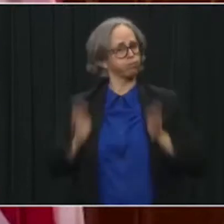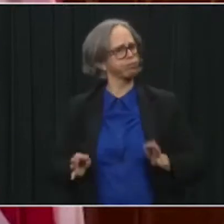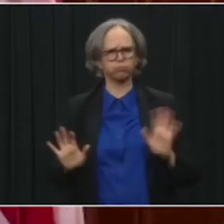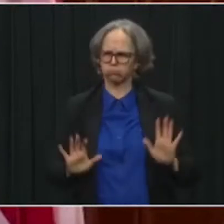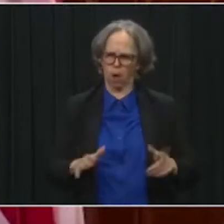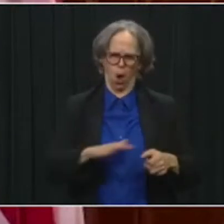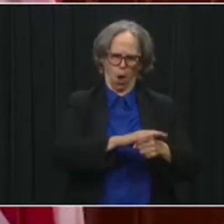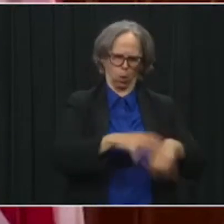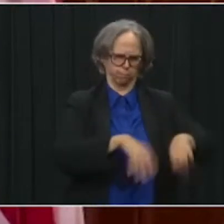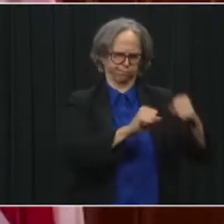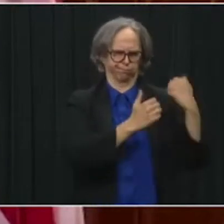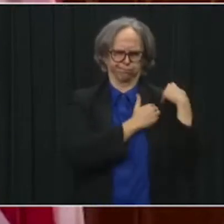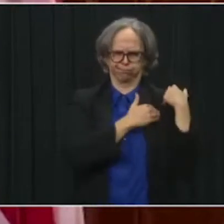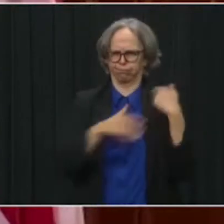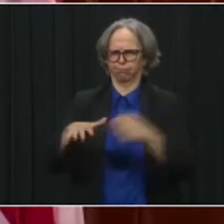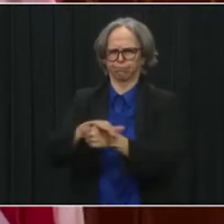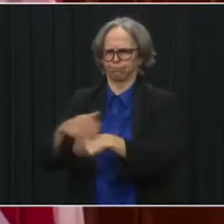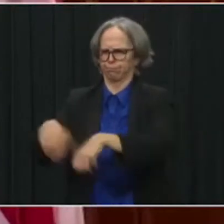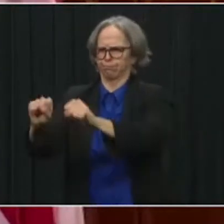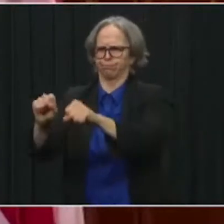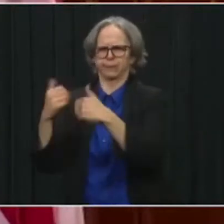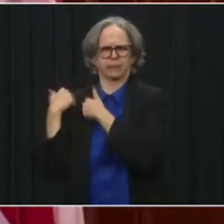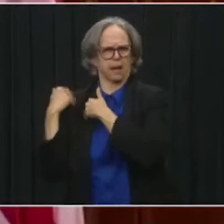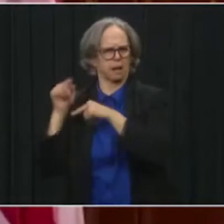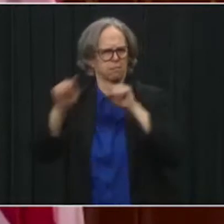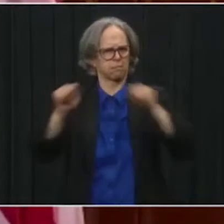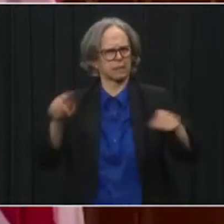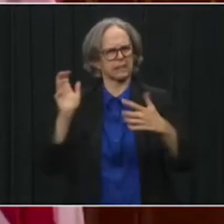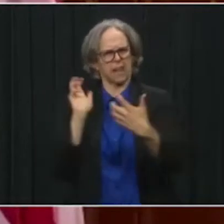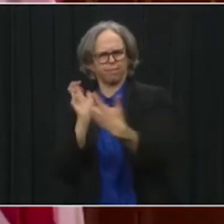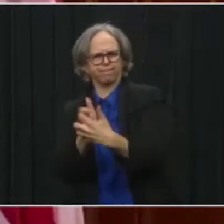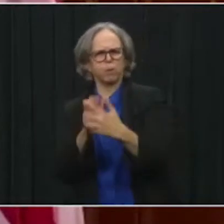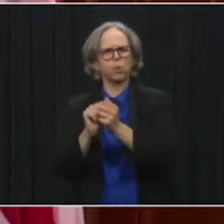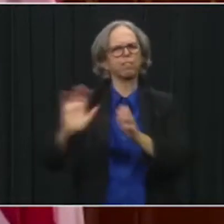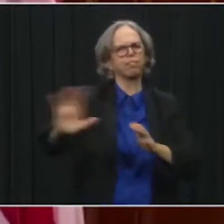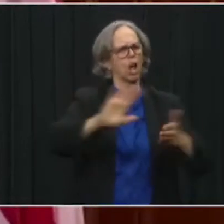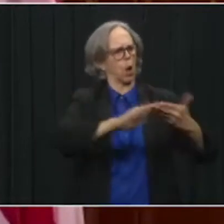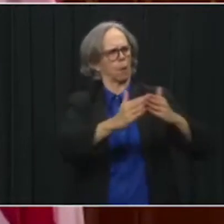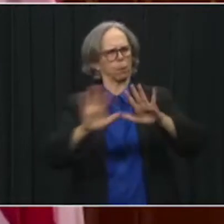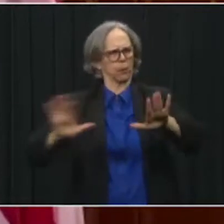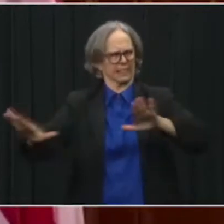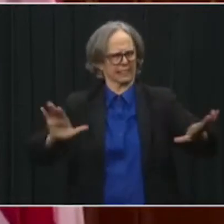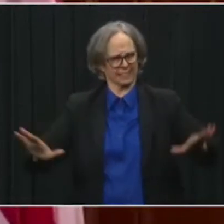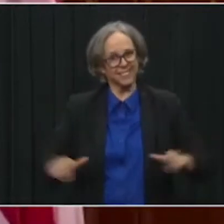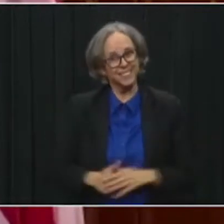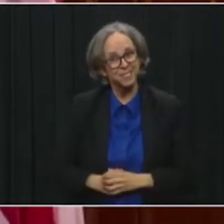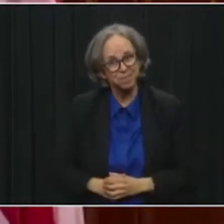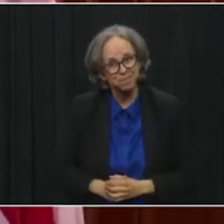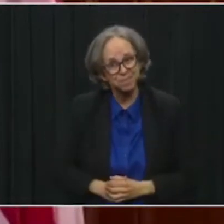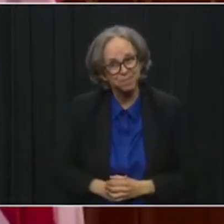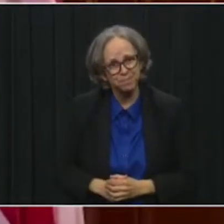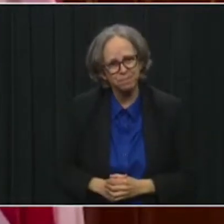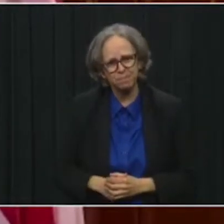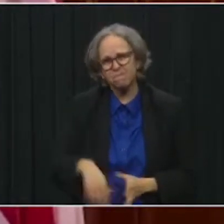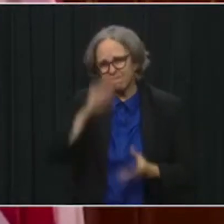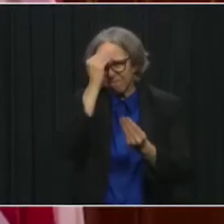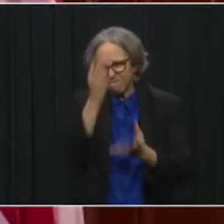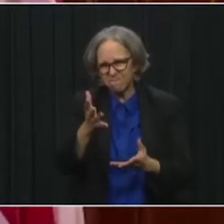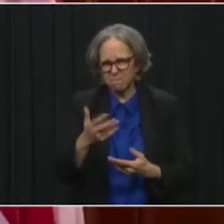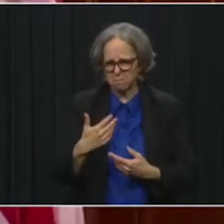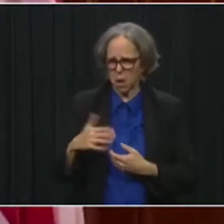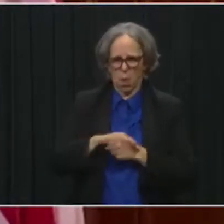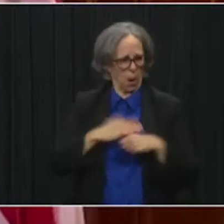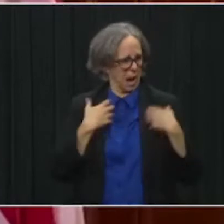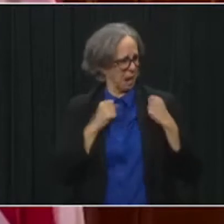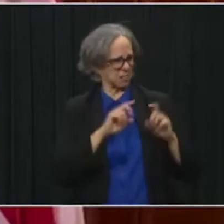encourage vaccination in communities, we do let local health departments know, and we have let them know that they could use